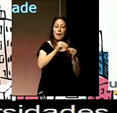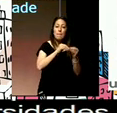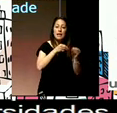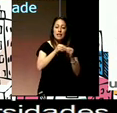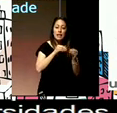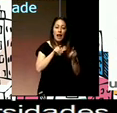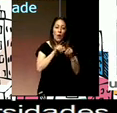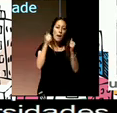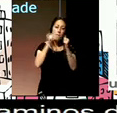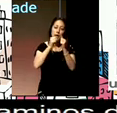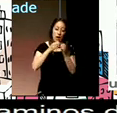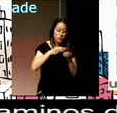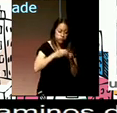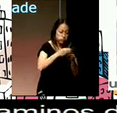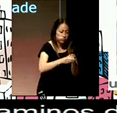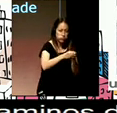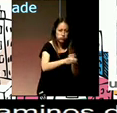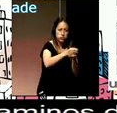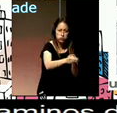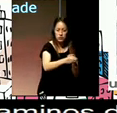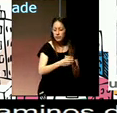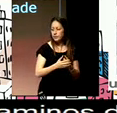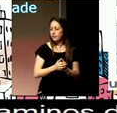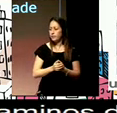This is not working again.